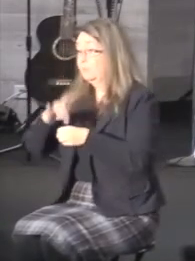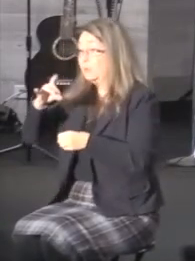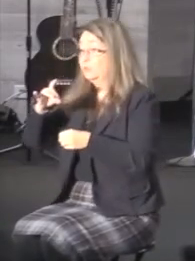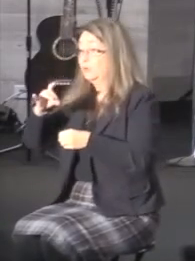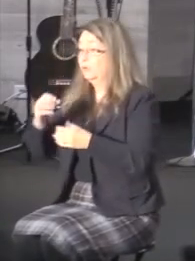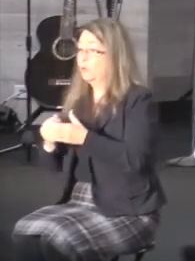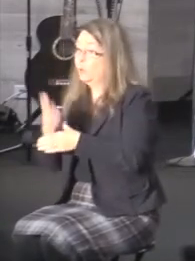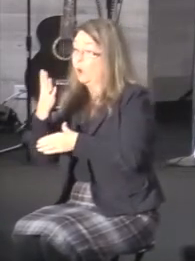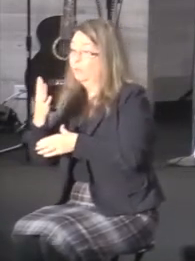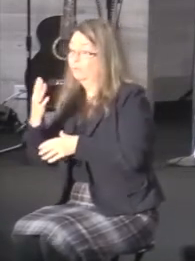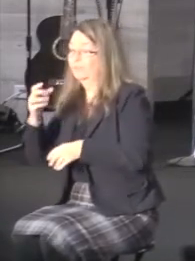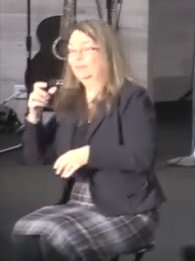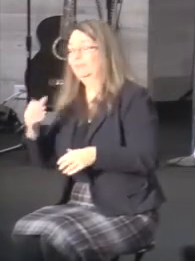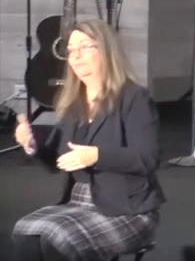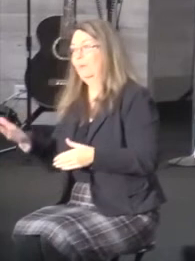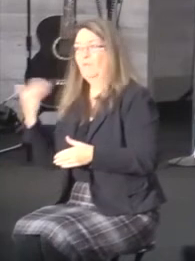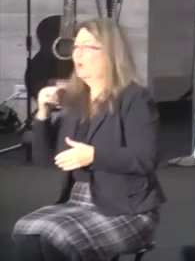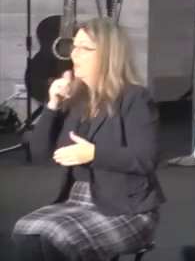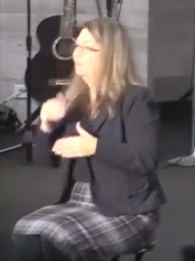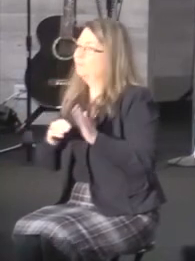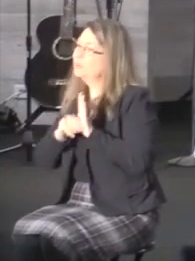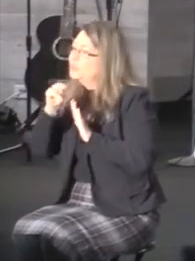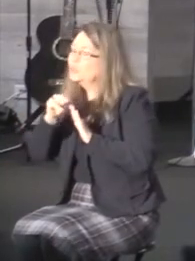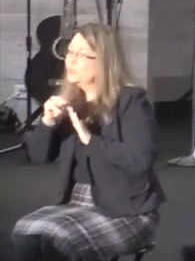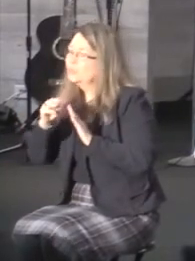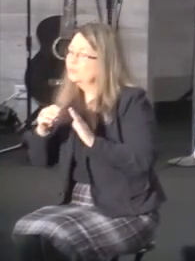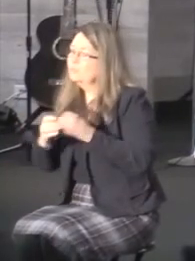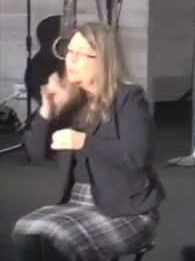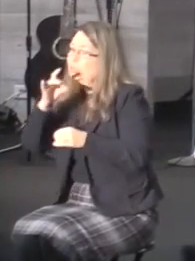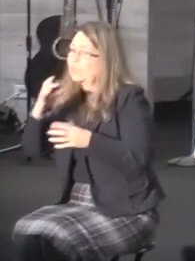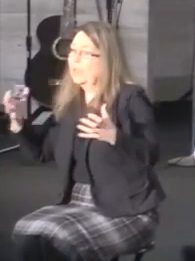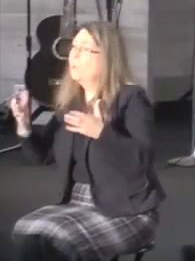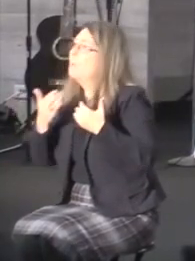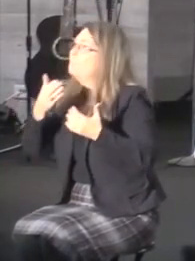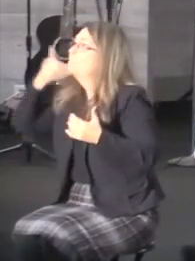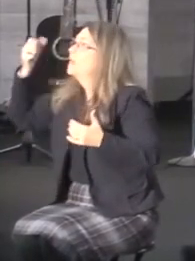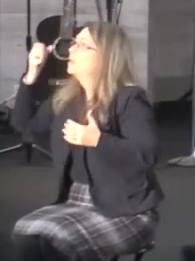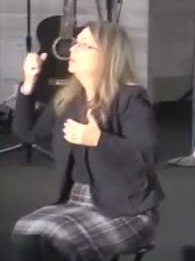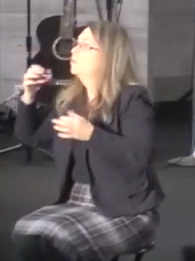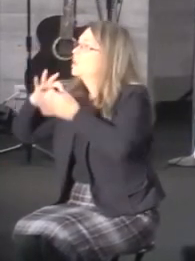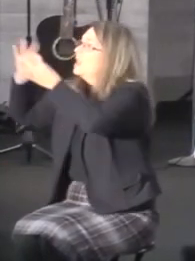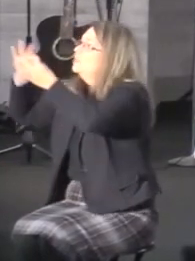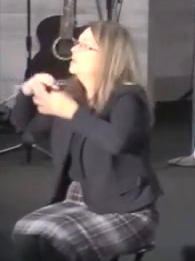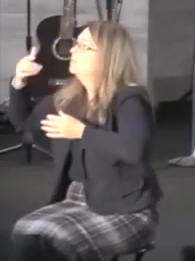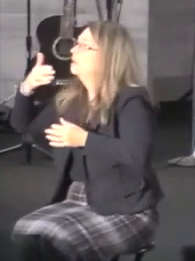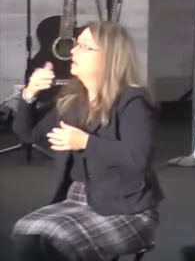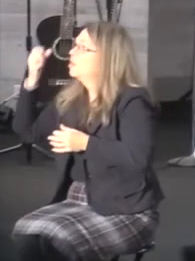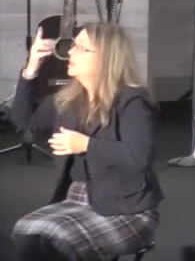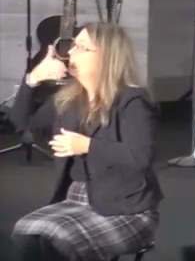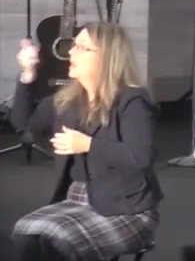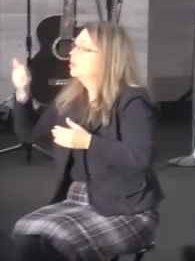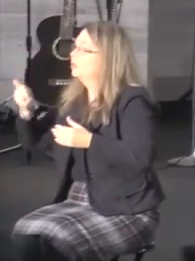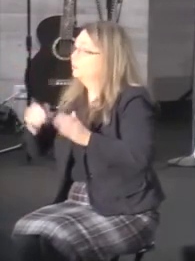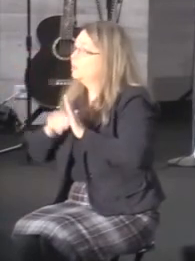We really haven't grown much spiritually before, and so we want a better relationship with God. We want a better understanding of His Word. We want to grow